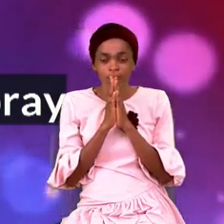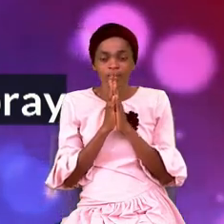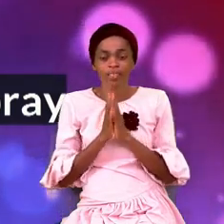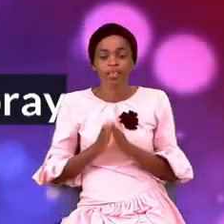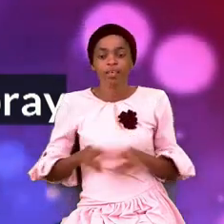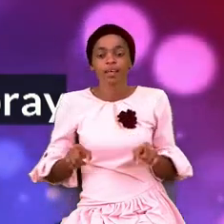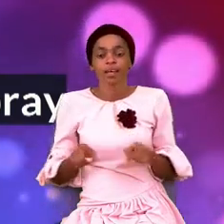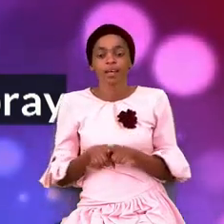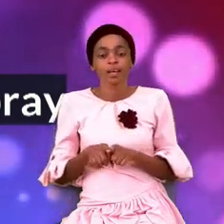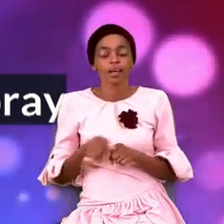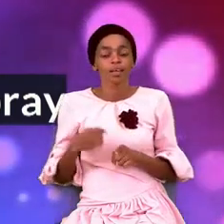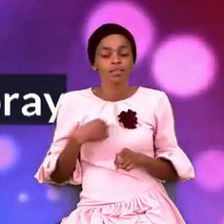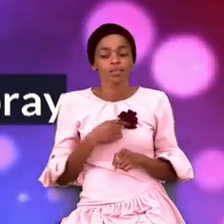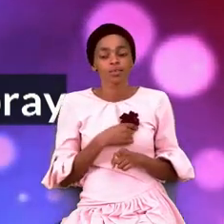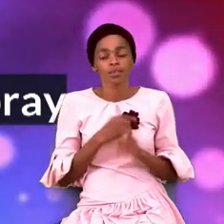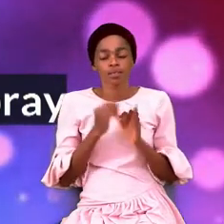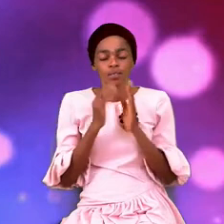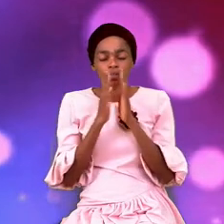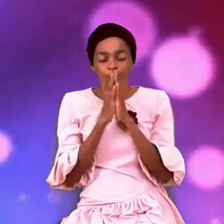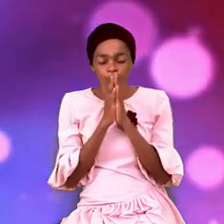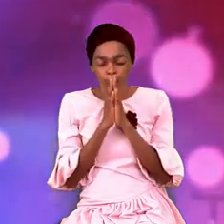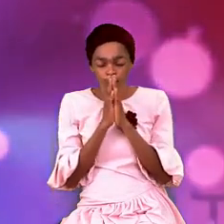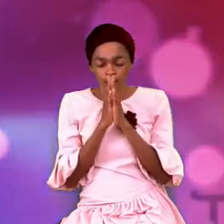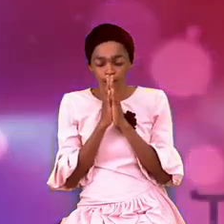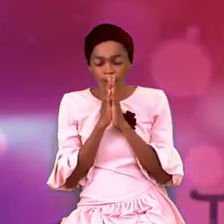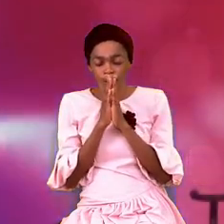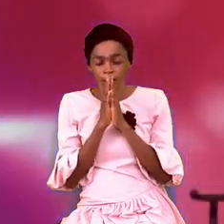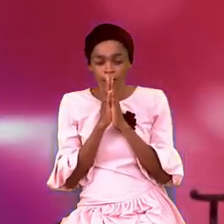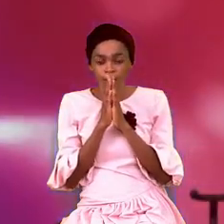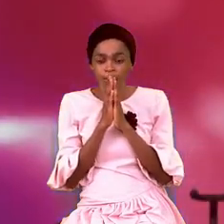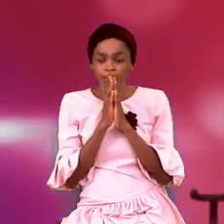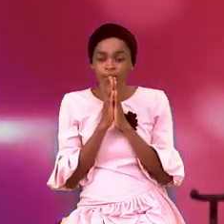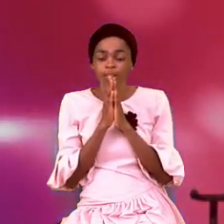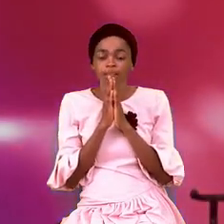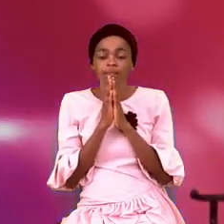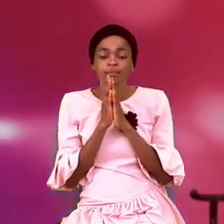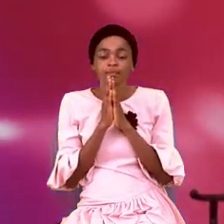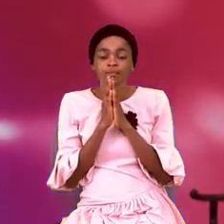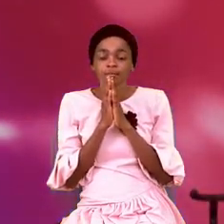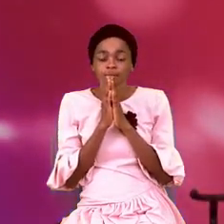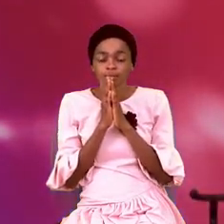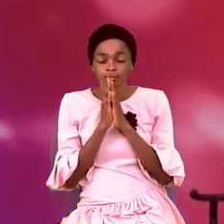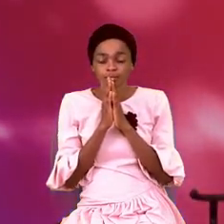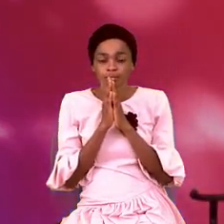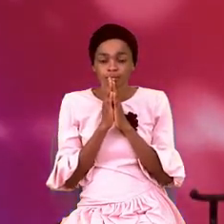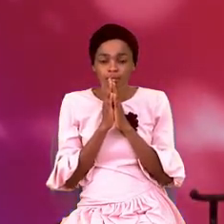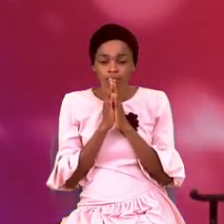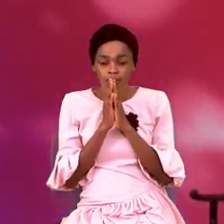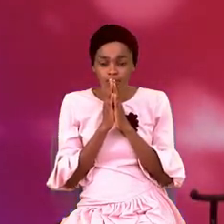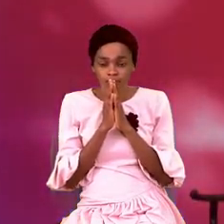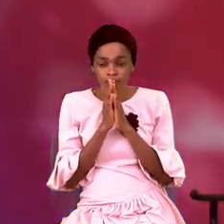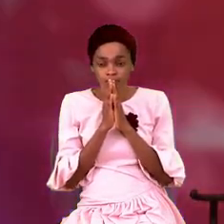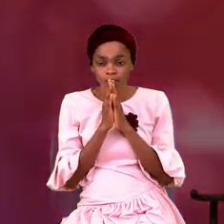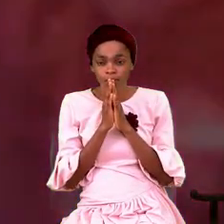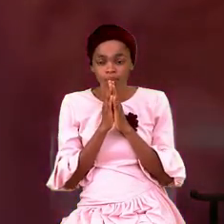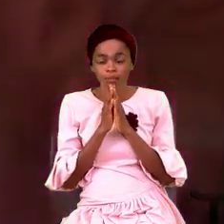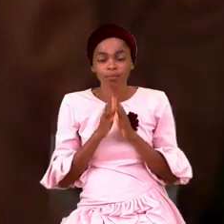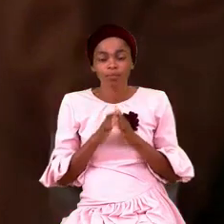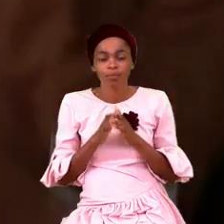One more time, let's call out. Oh God, hear the cry of your people.